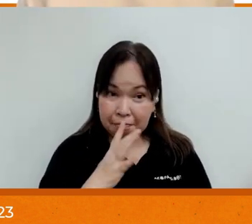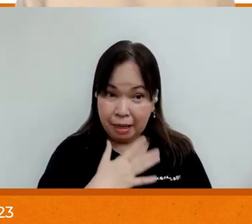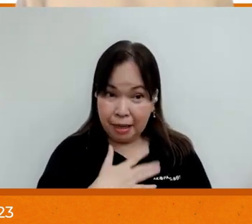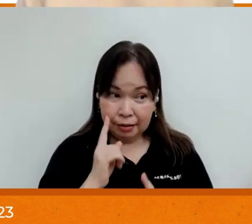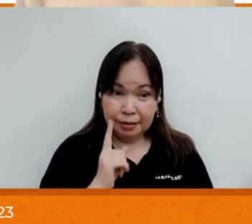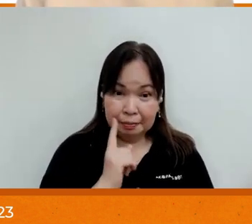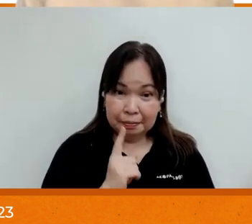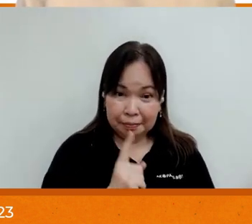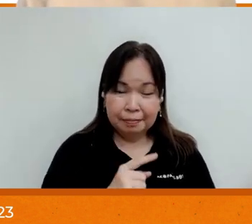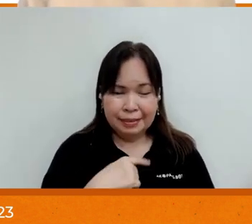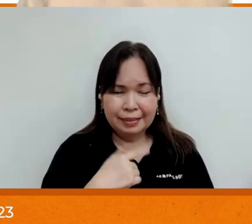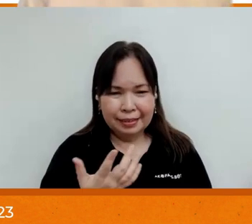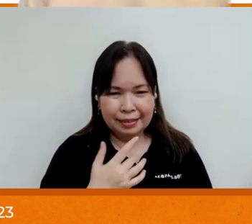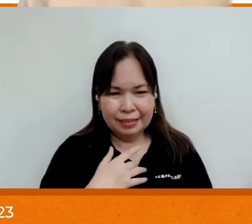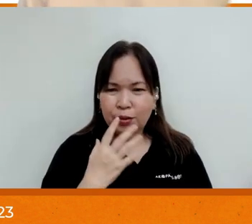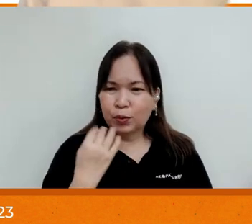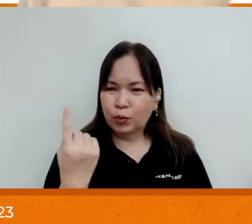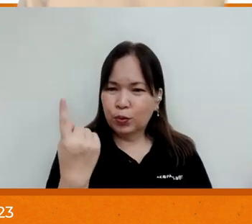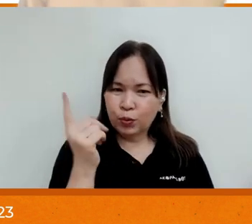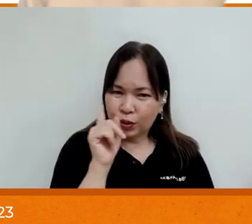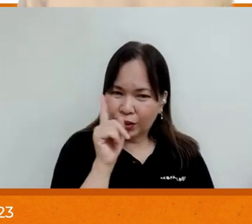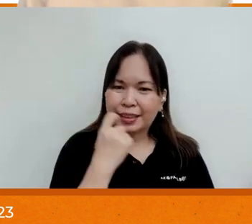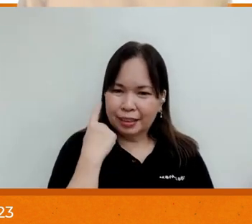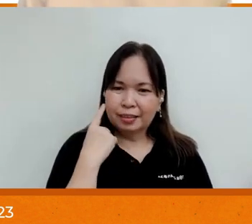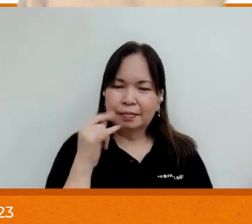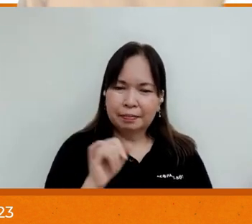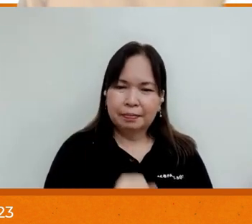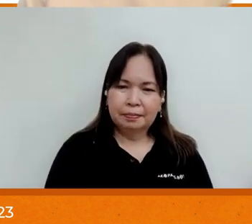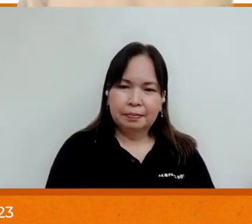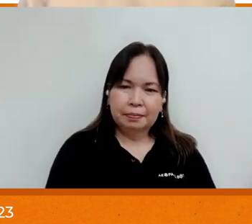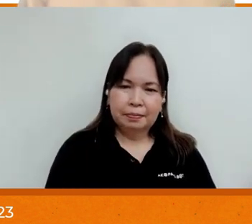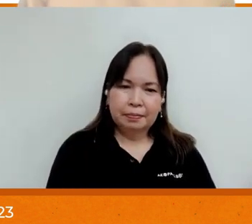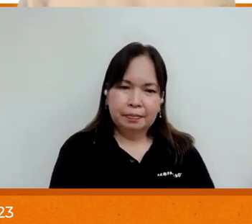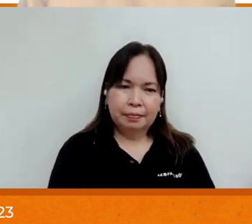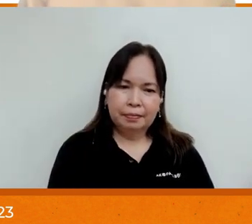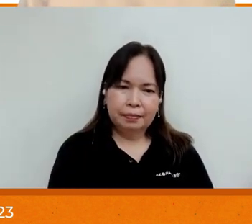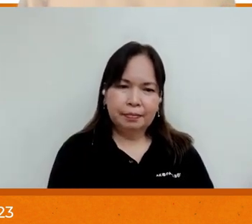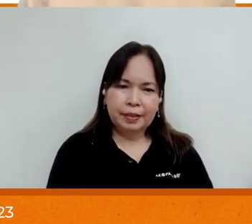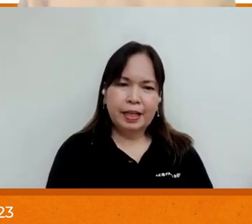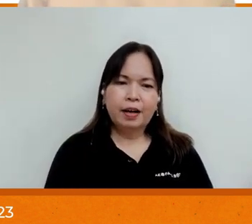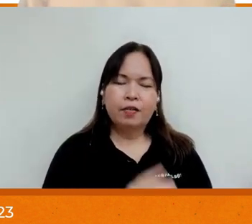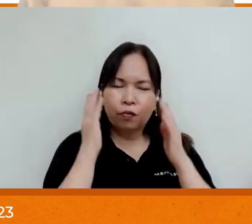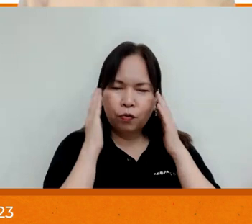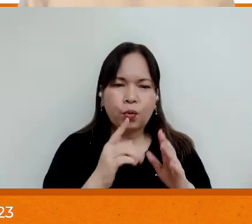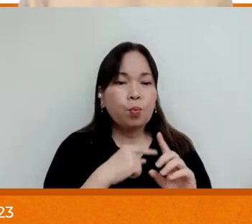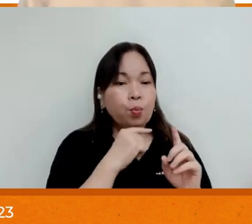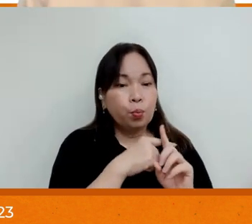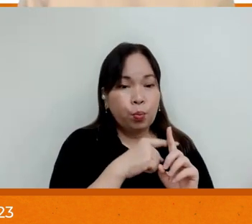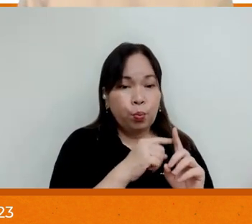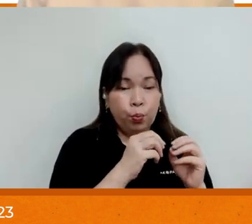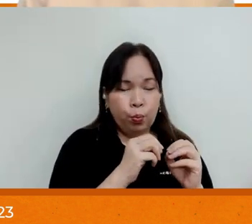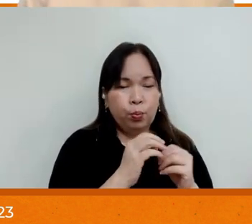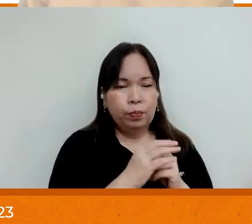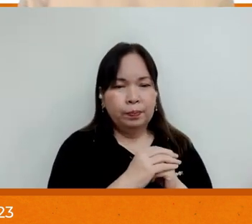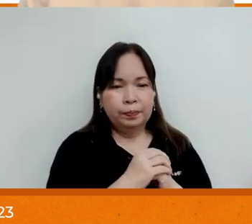question of whoever asked the question, but yeah, focusing on what's positive about